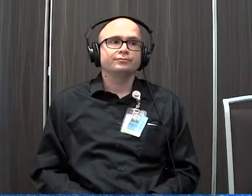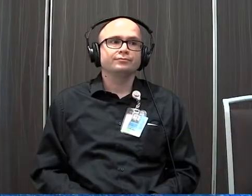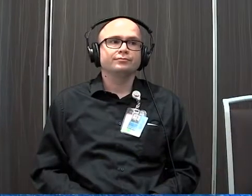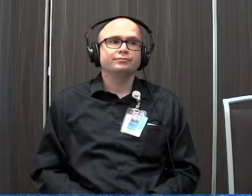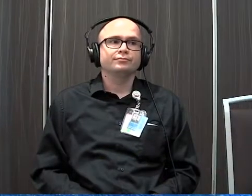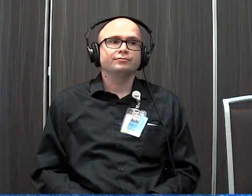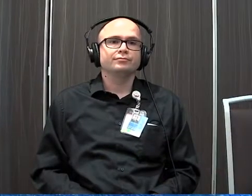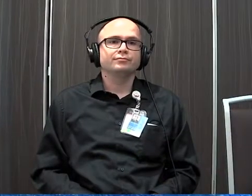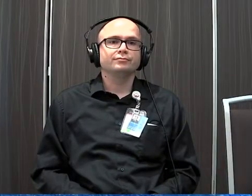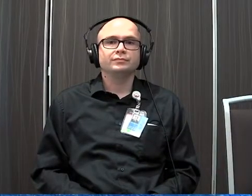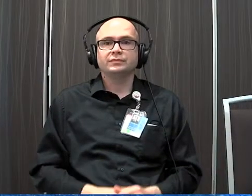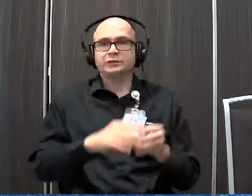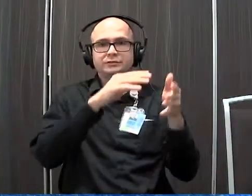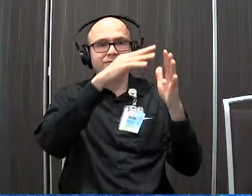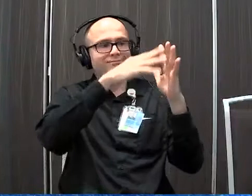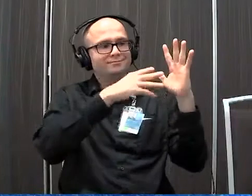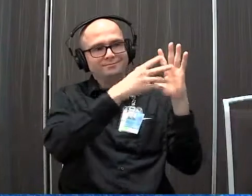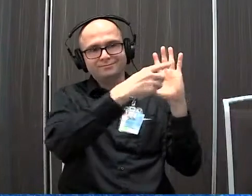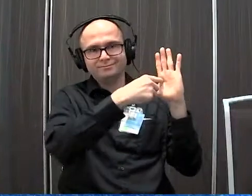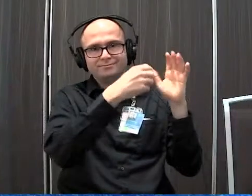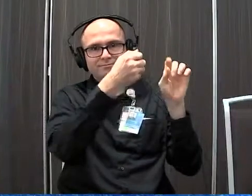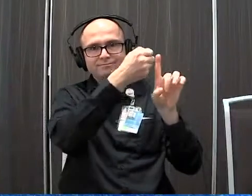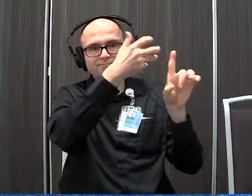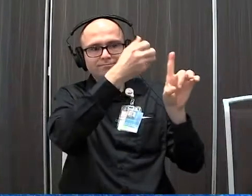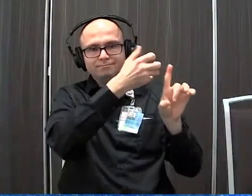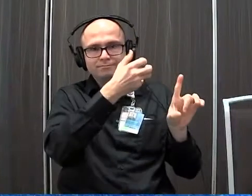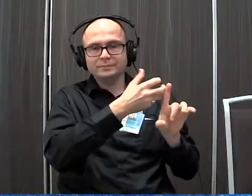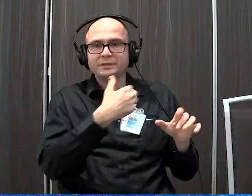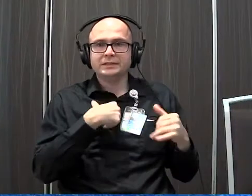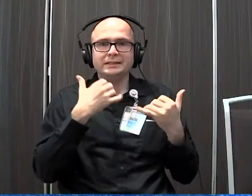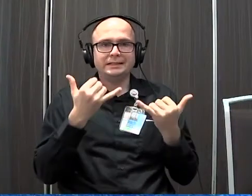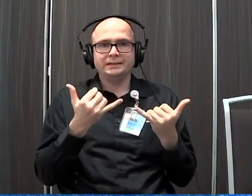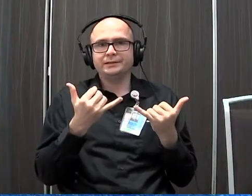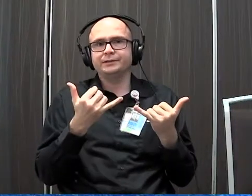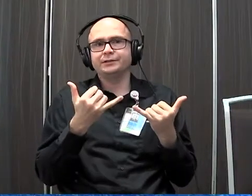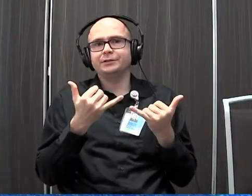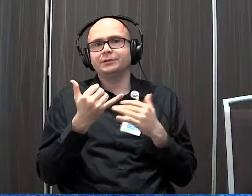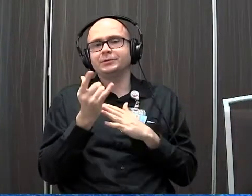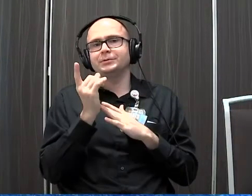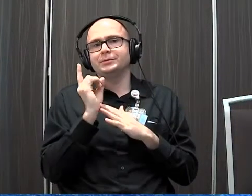So those are the domains that the checklist is broken into. So I just wanted to take a moment to